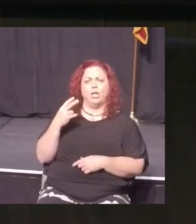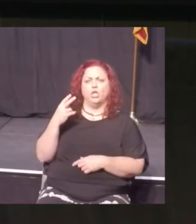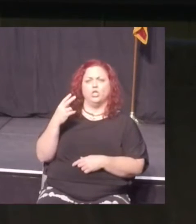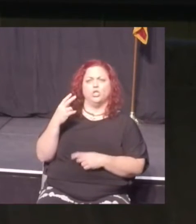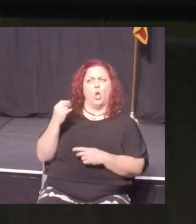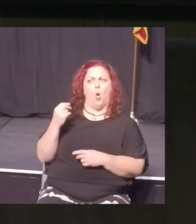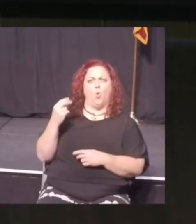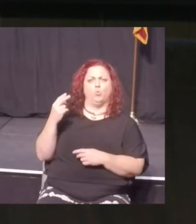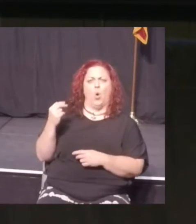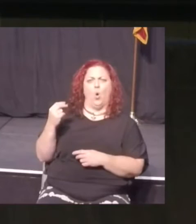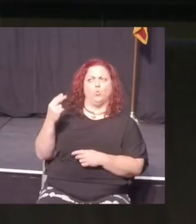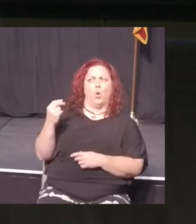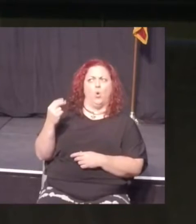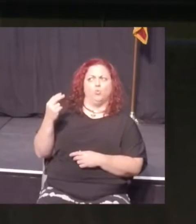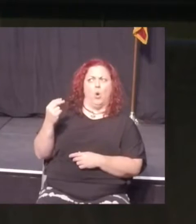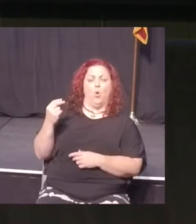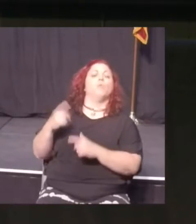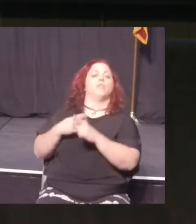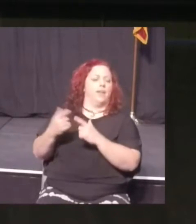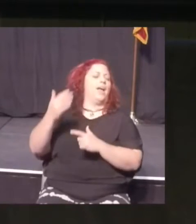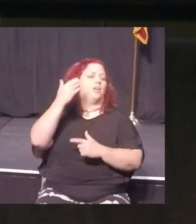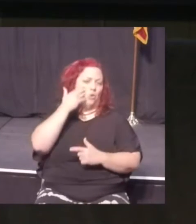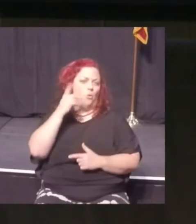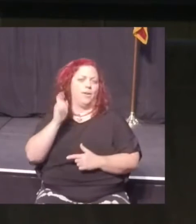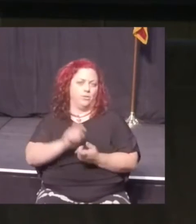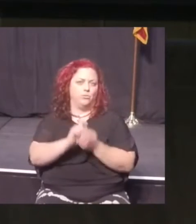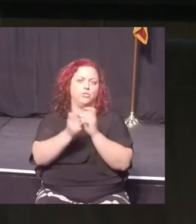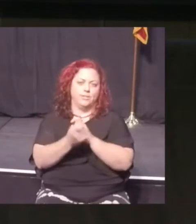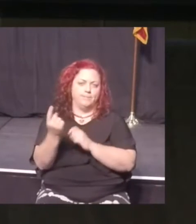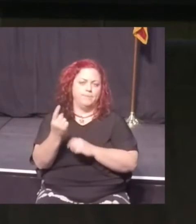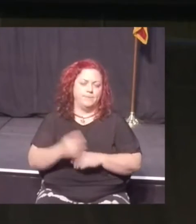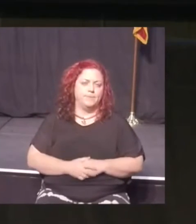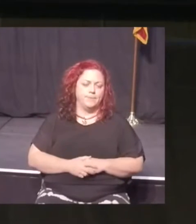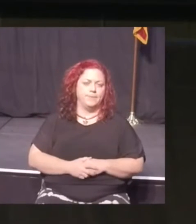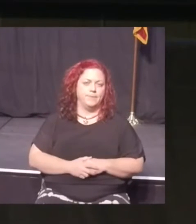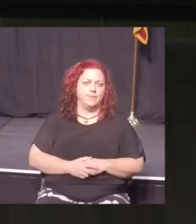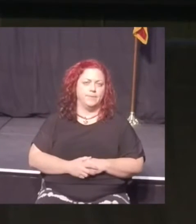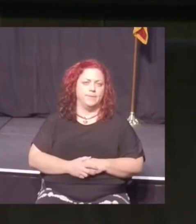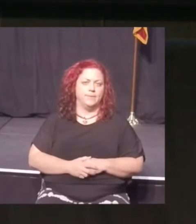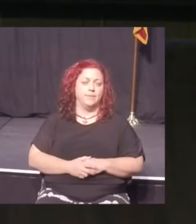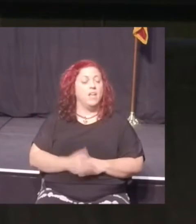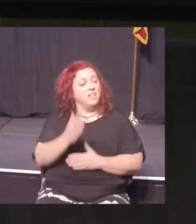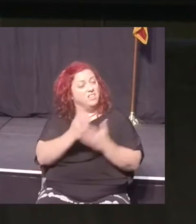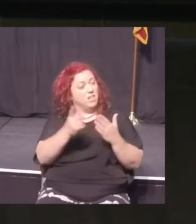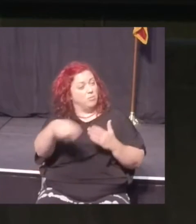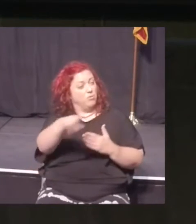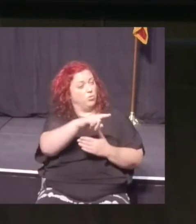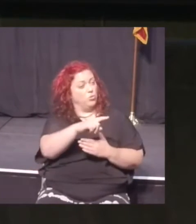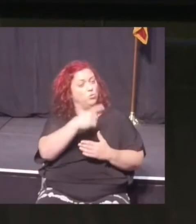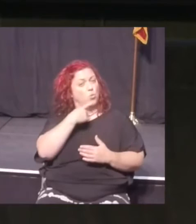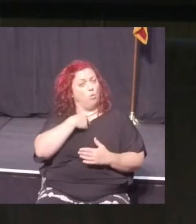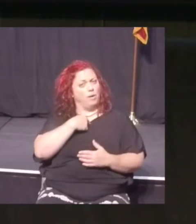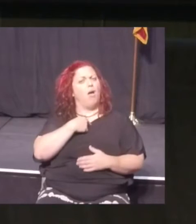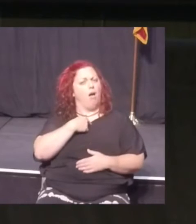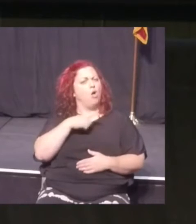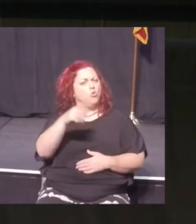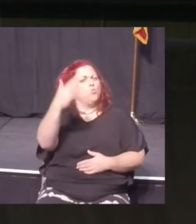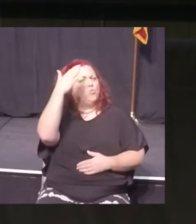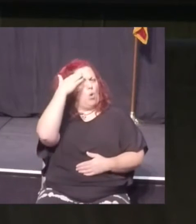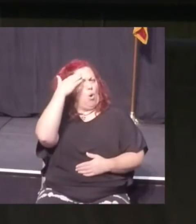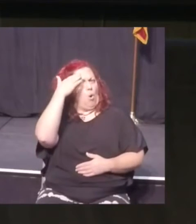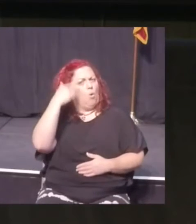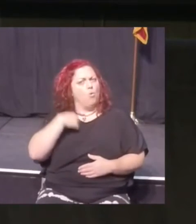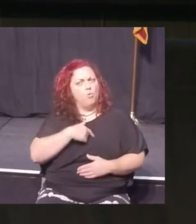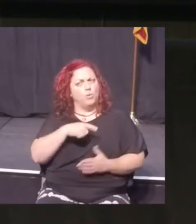days in a row, I know I need to change something. Some of you have told me that you know we need to